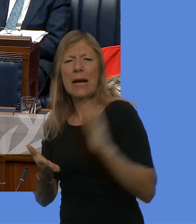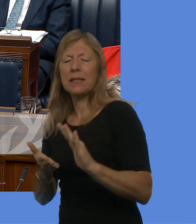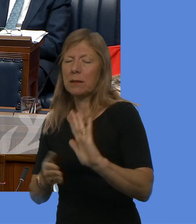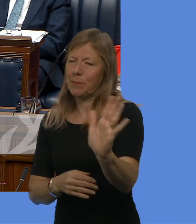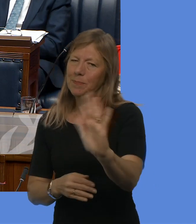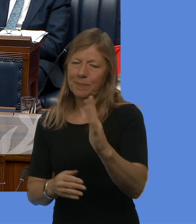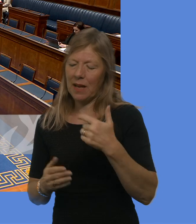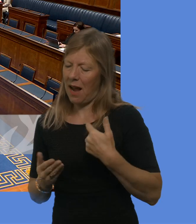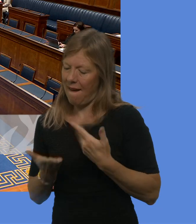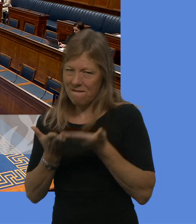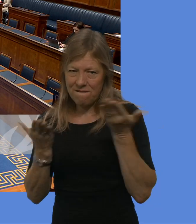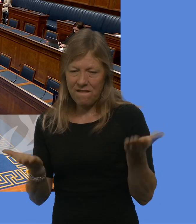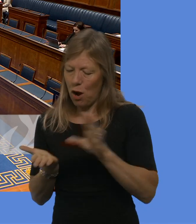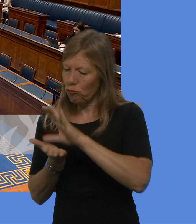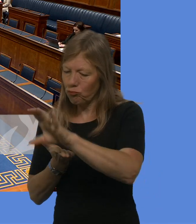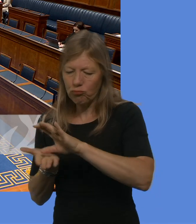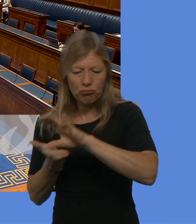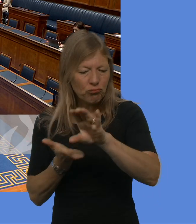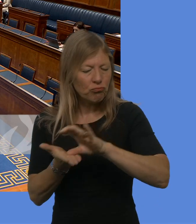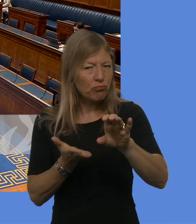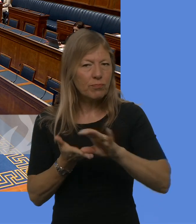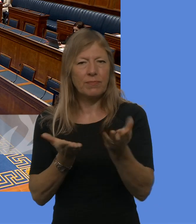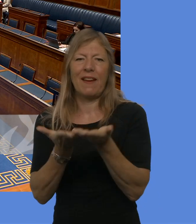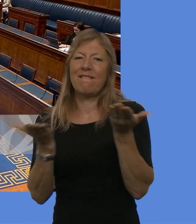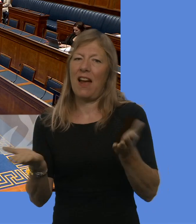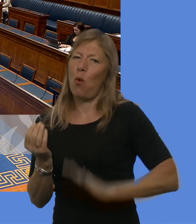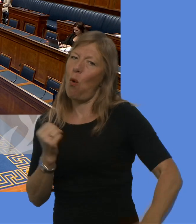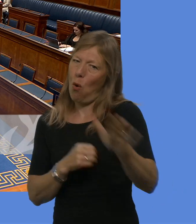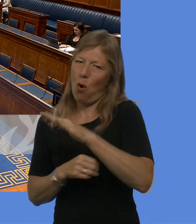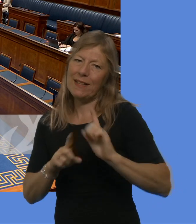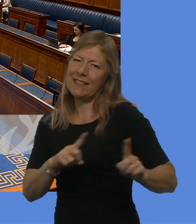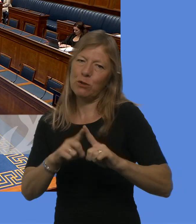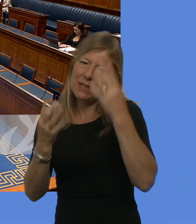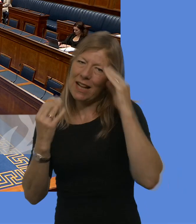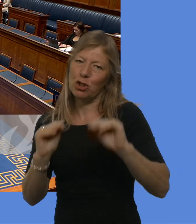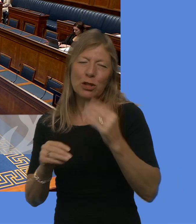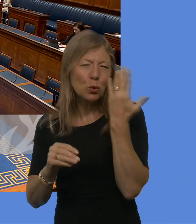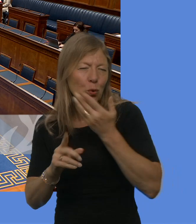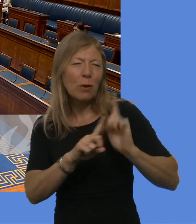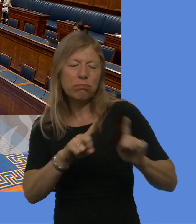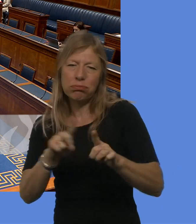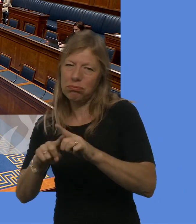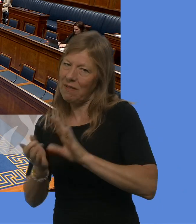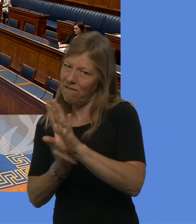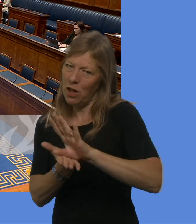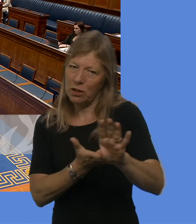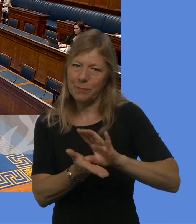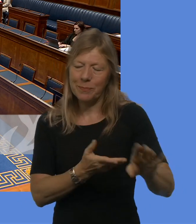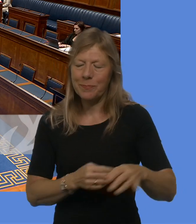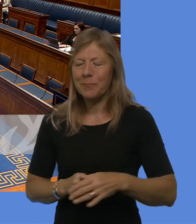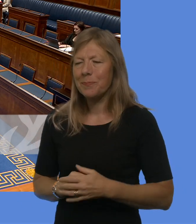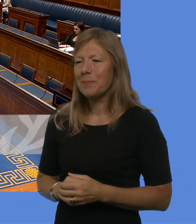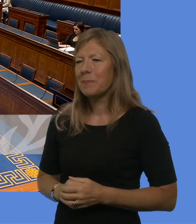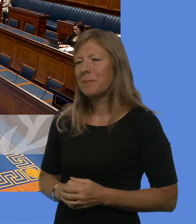fairly. Mr. Buchanan. Thank you, Mr. Speaker. Can the Minister explain the capital spent on